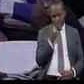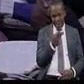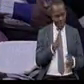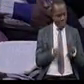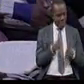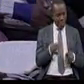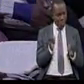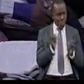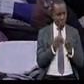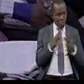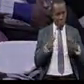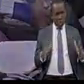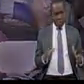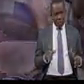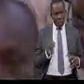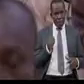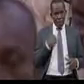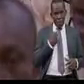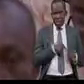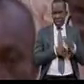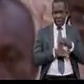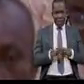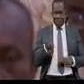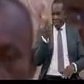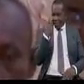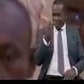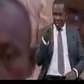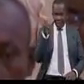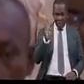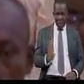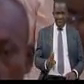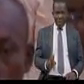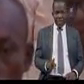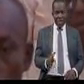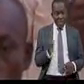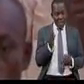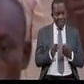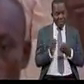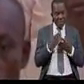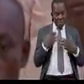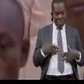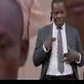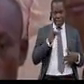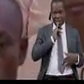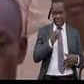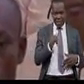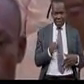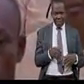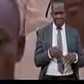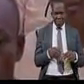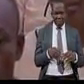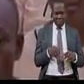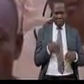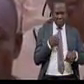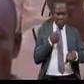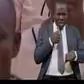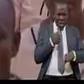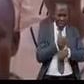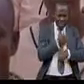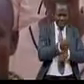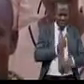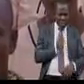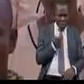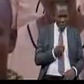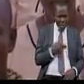one. Somebody is threatening us, we hear him more than we hear the God of heaven,